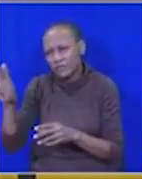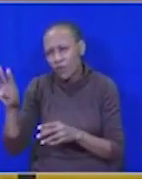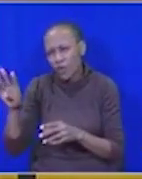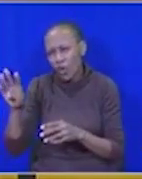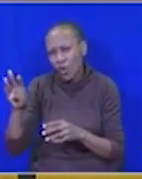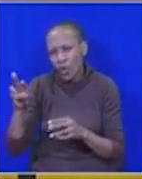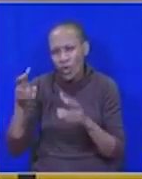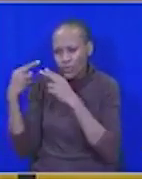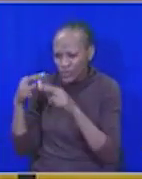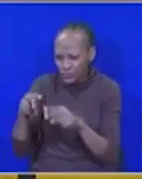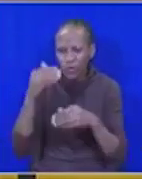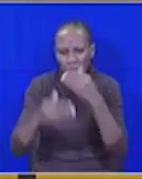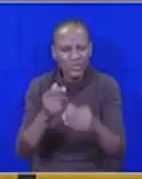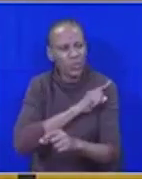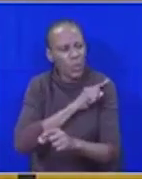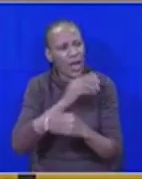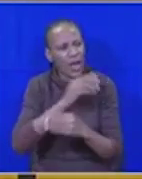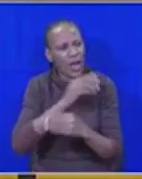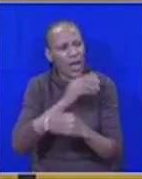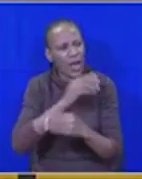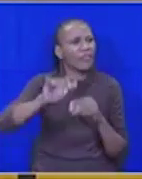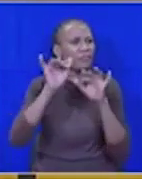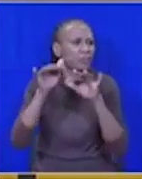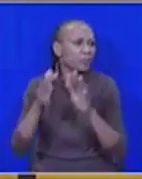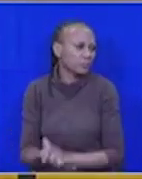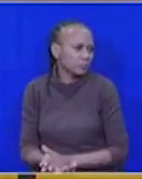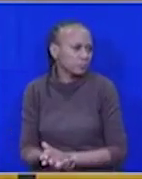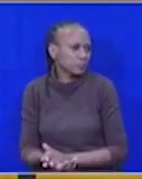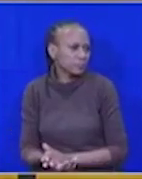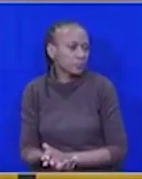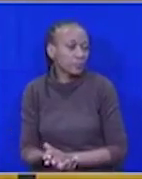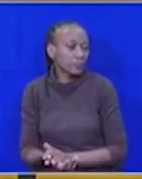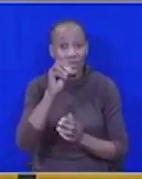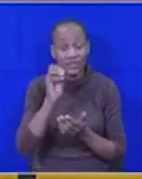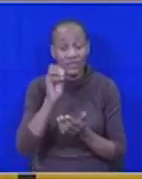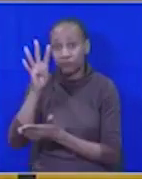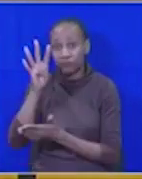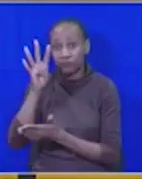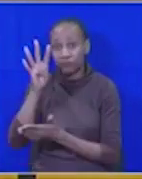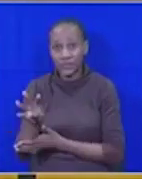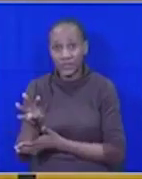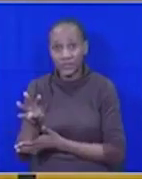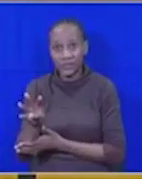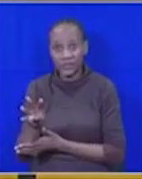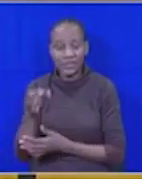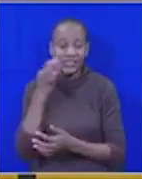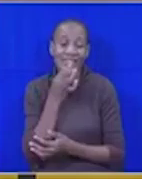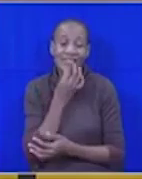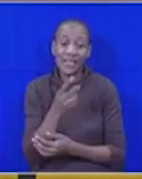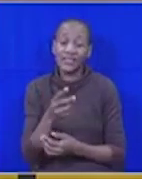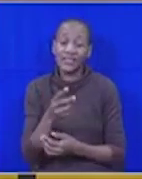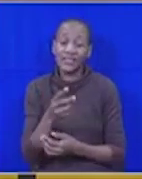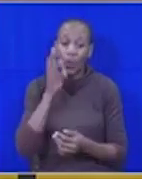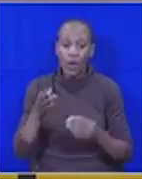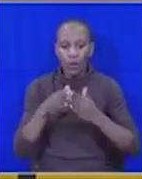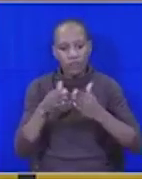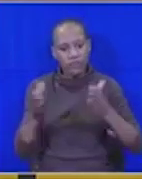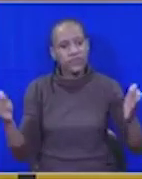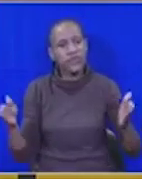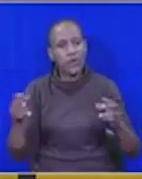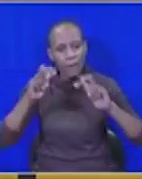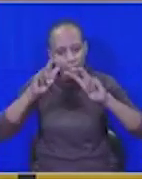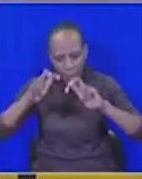editorial review process? Despite an undertaking by the SABC in 2014 that there would be thorough consultation on a draft policy, this